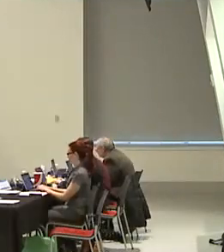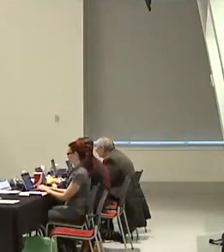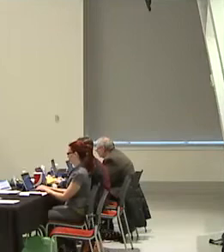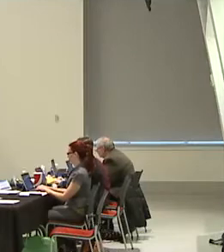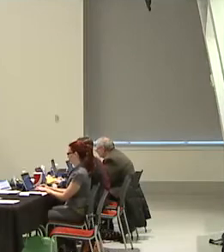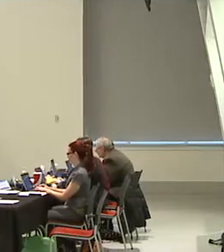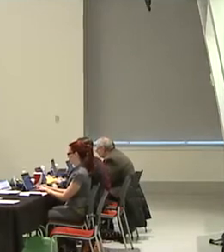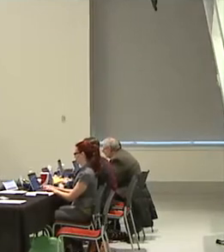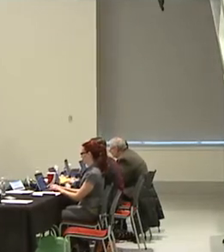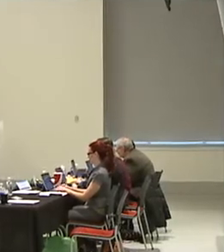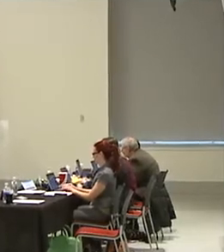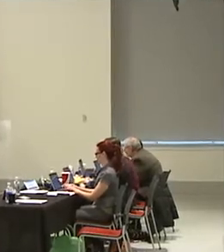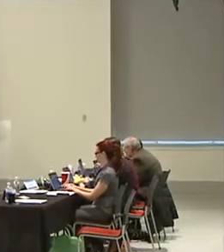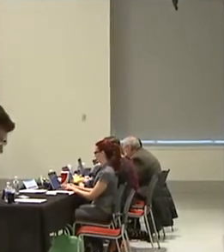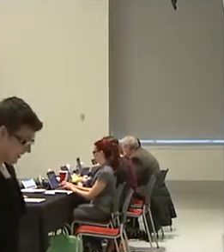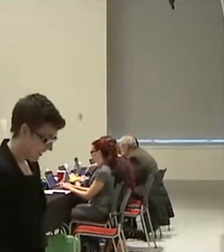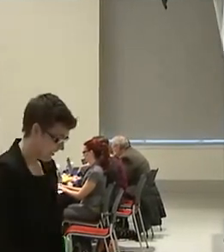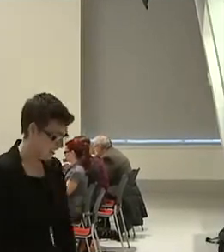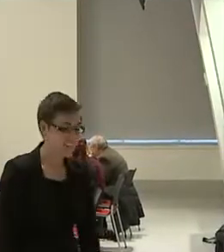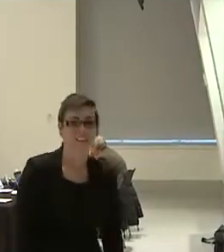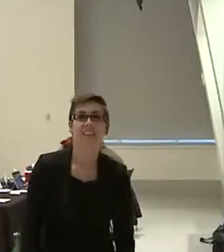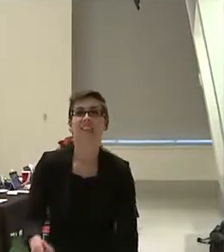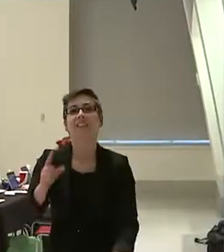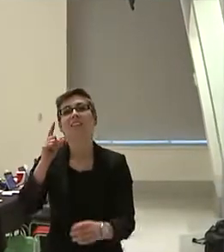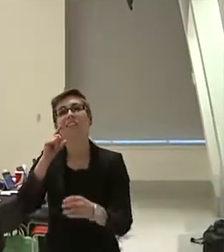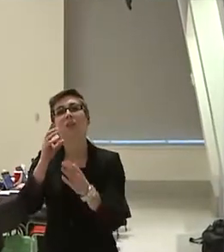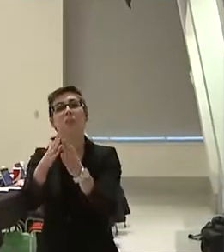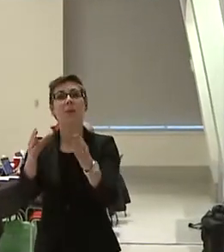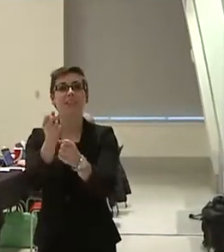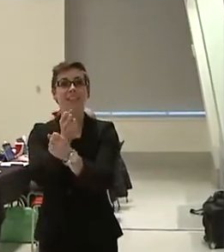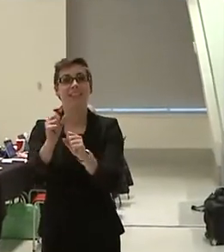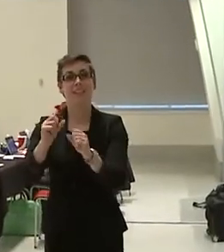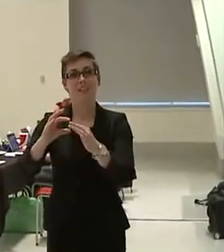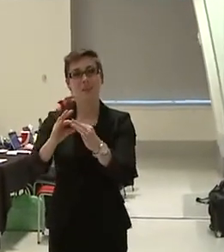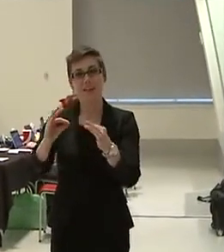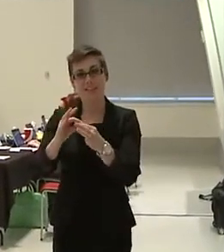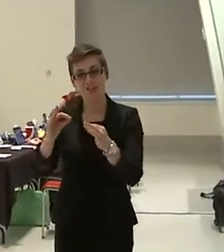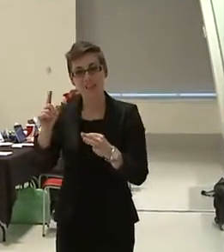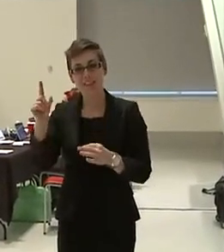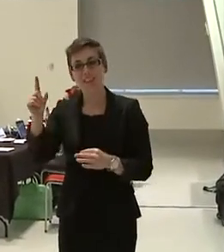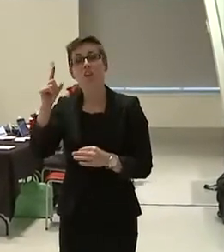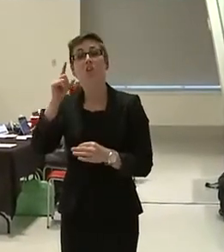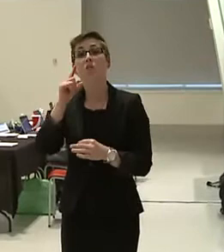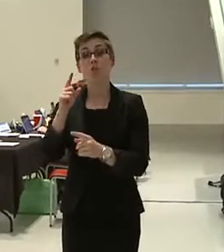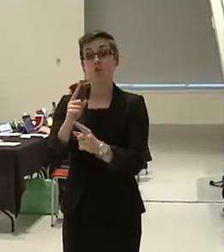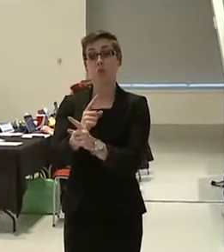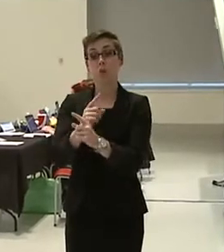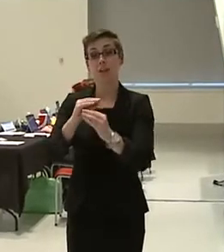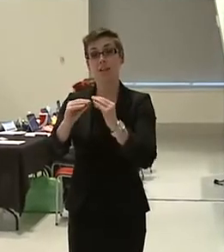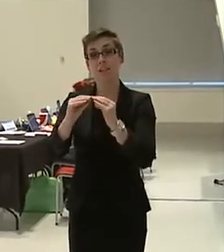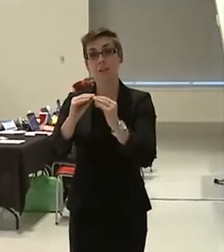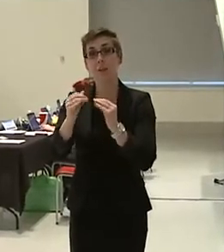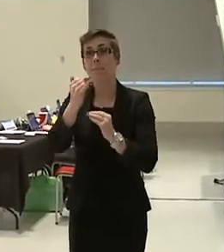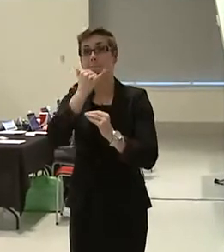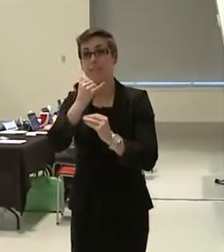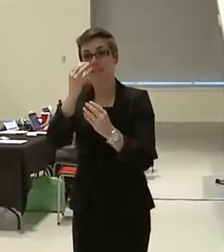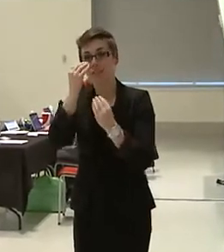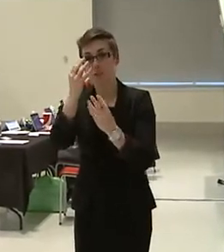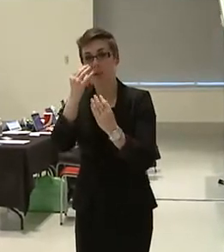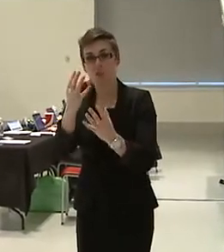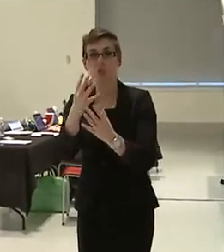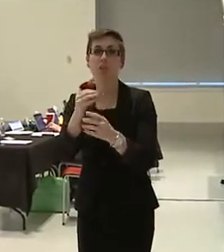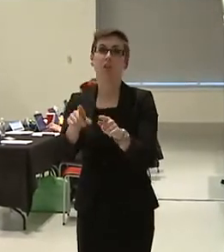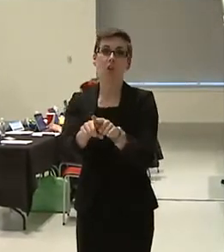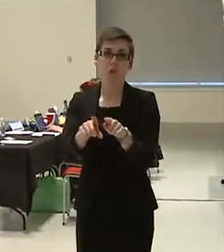But also to inject public safety messages into the conversation, to correct misinformation and rumors, in active